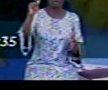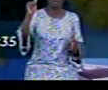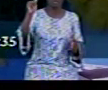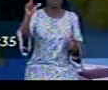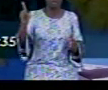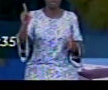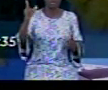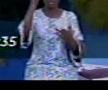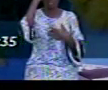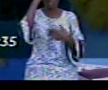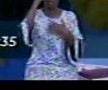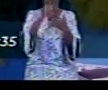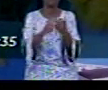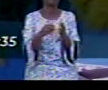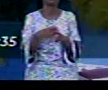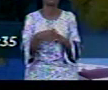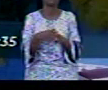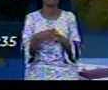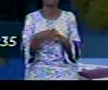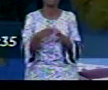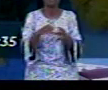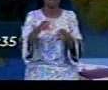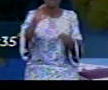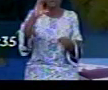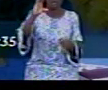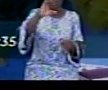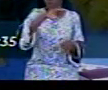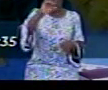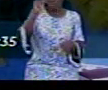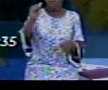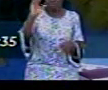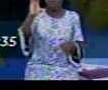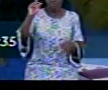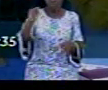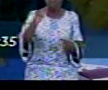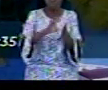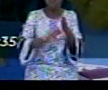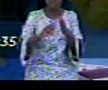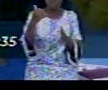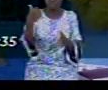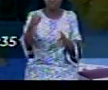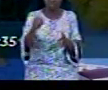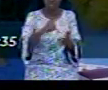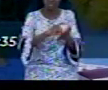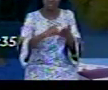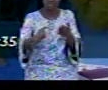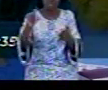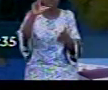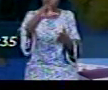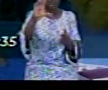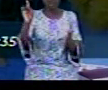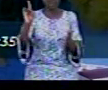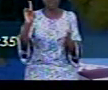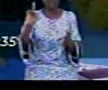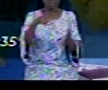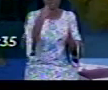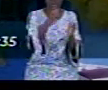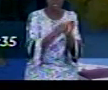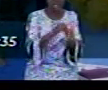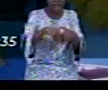10, verse 38. How God anointed Jesus